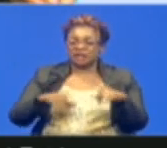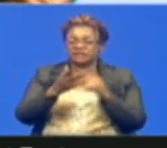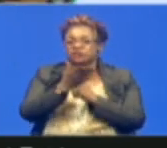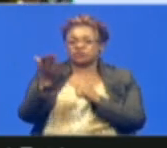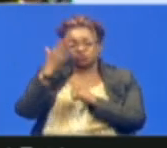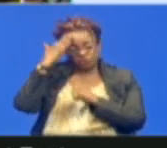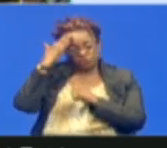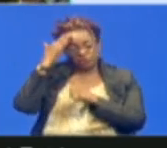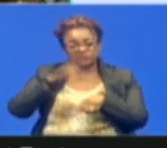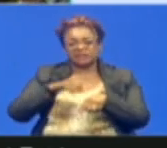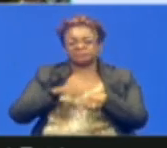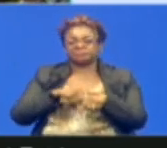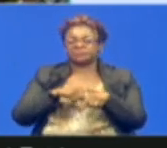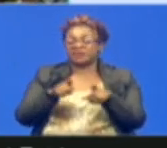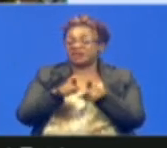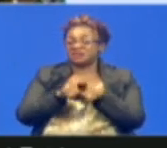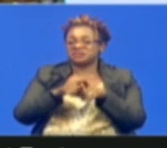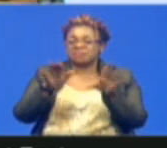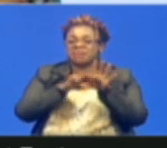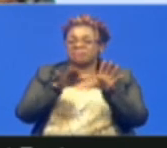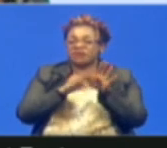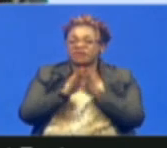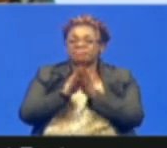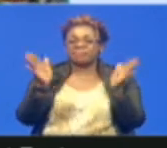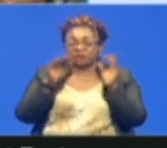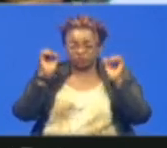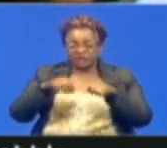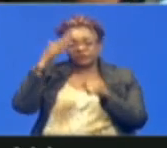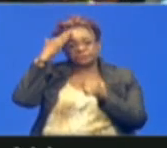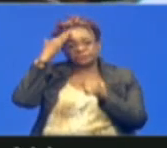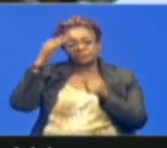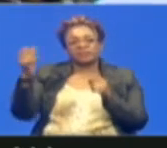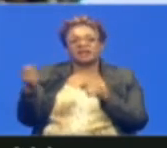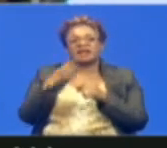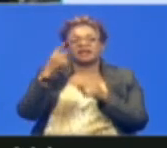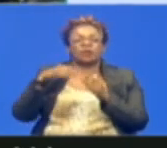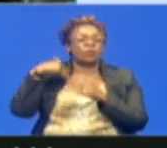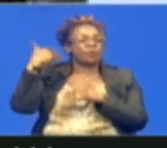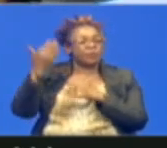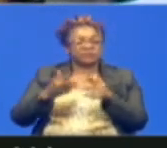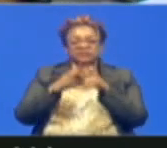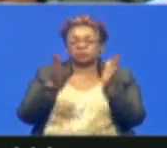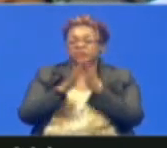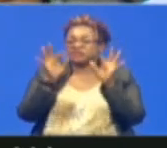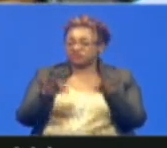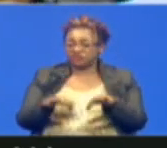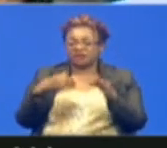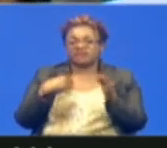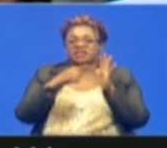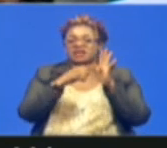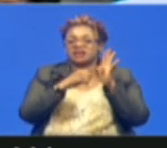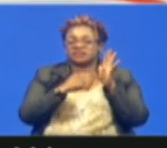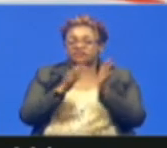of the public, you can chip in to make your views known. Now, the national budget calendar always starts with the National Treasury laying out the guidelines for